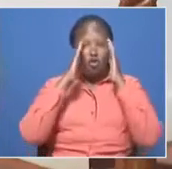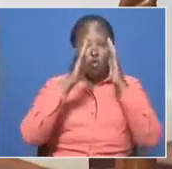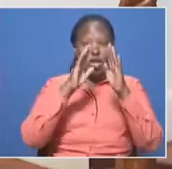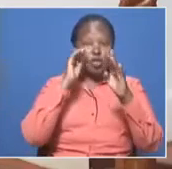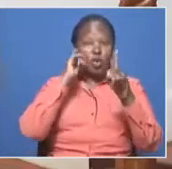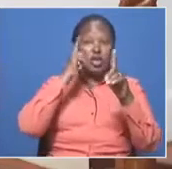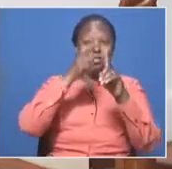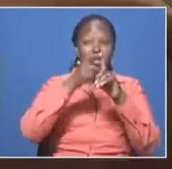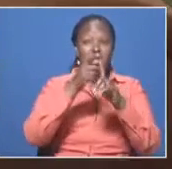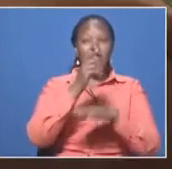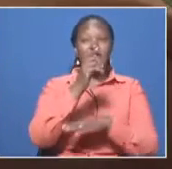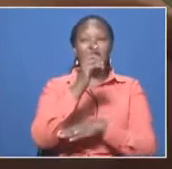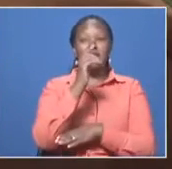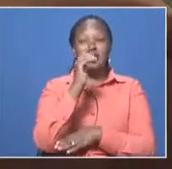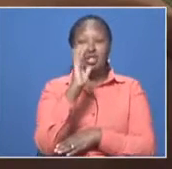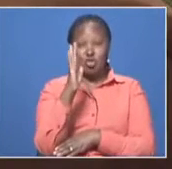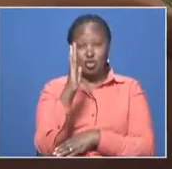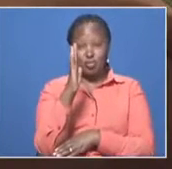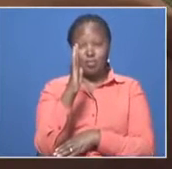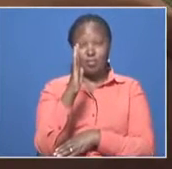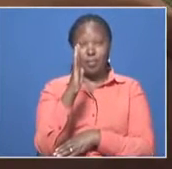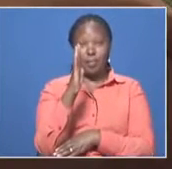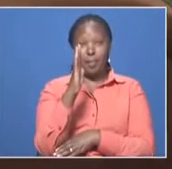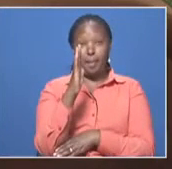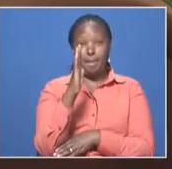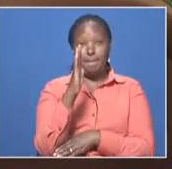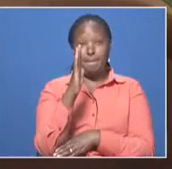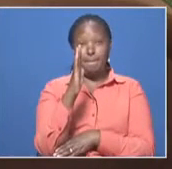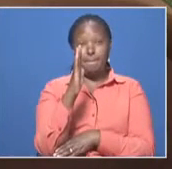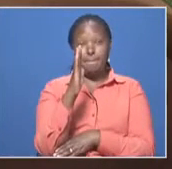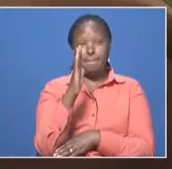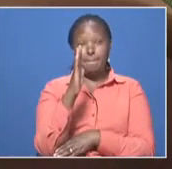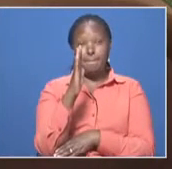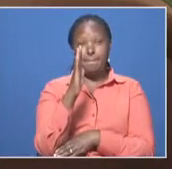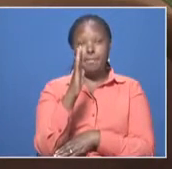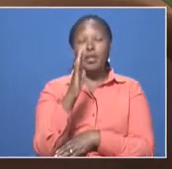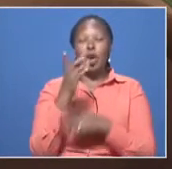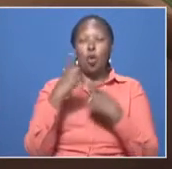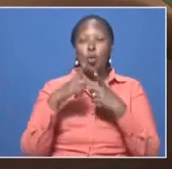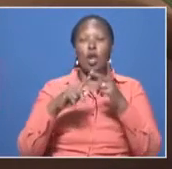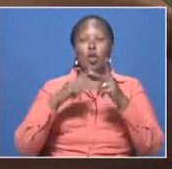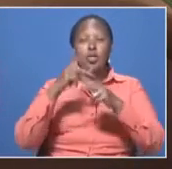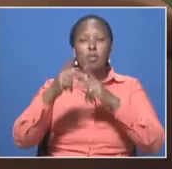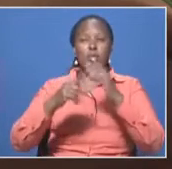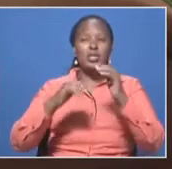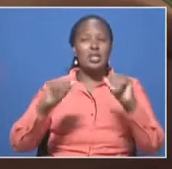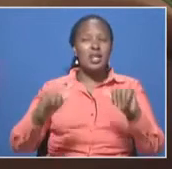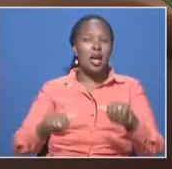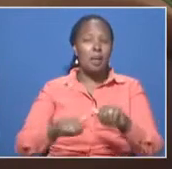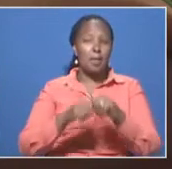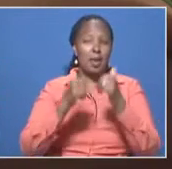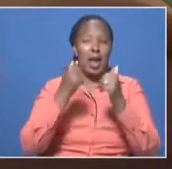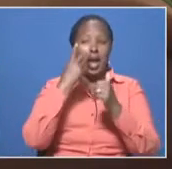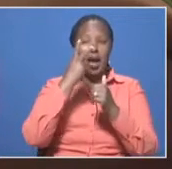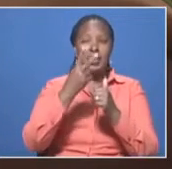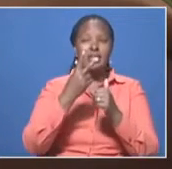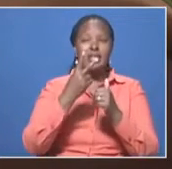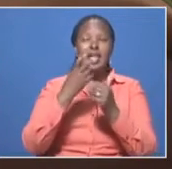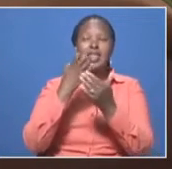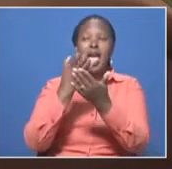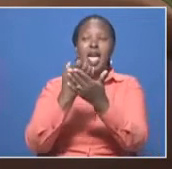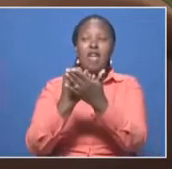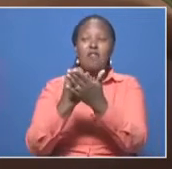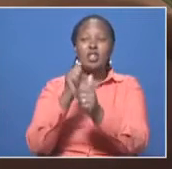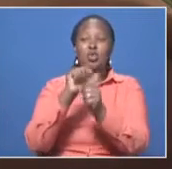tree. Yeah, so let the procedure go forward and let us see whether the evidence